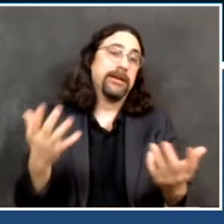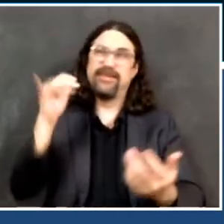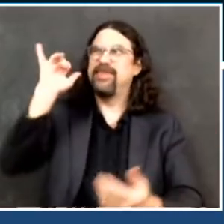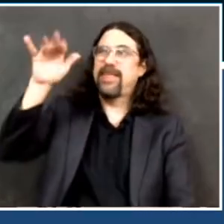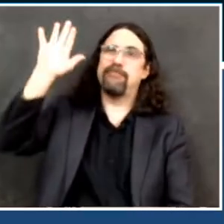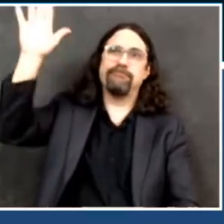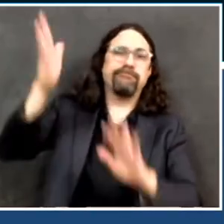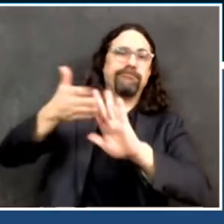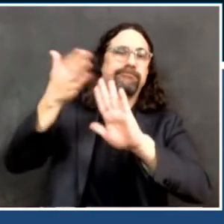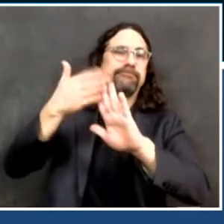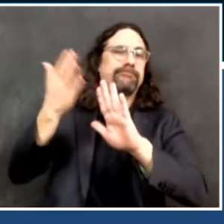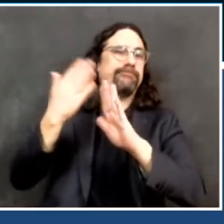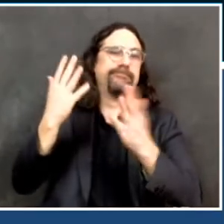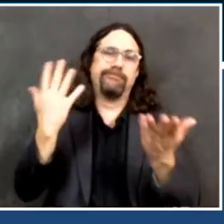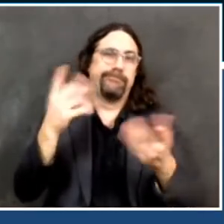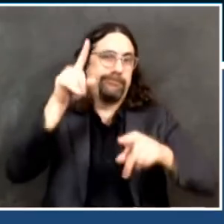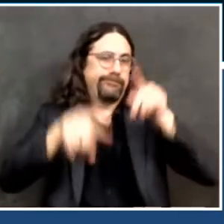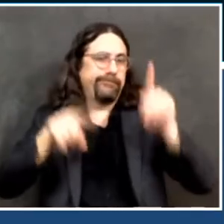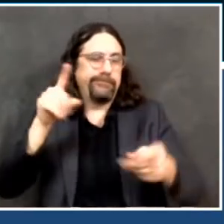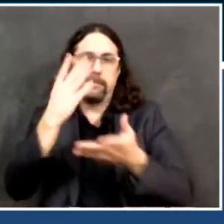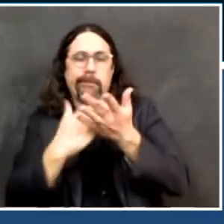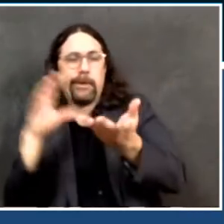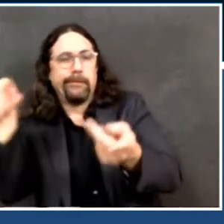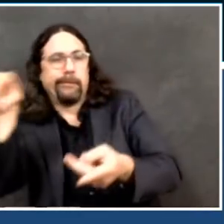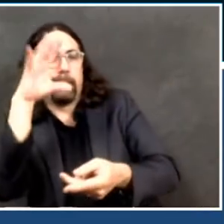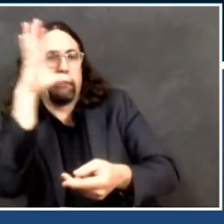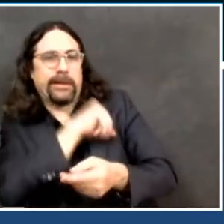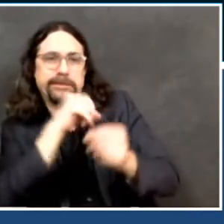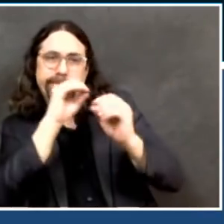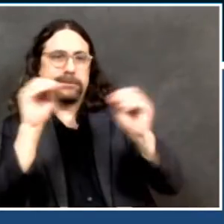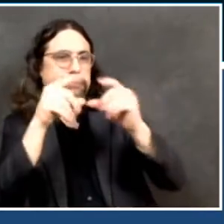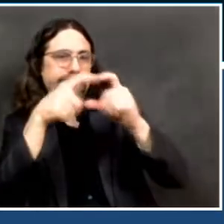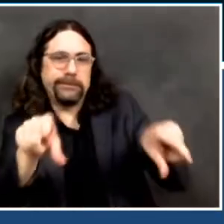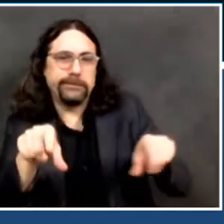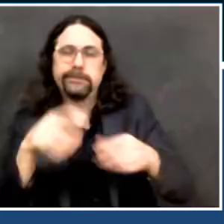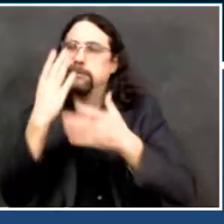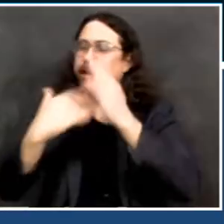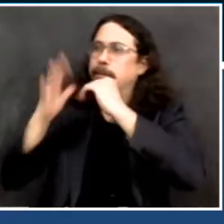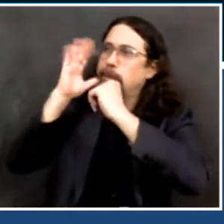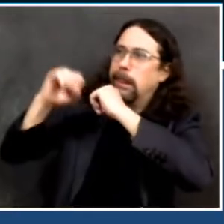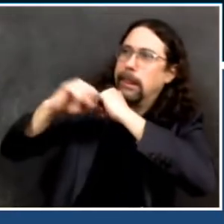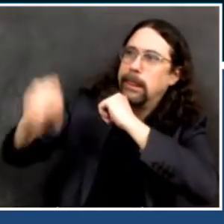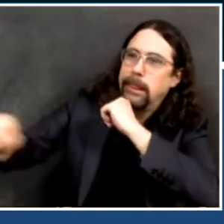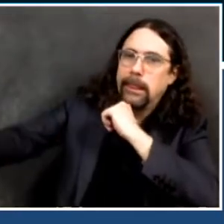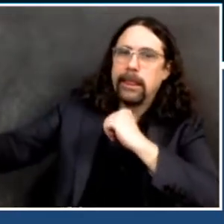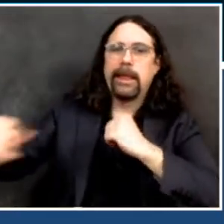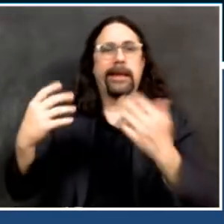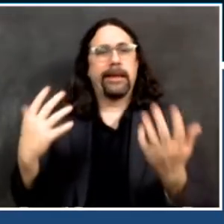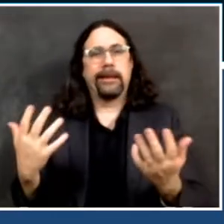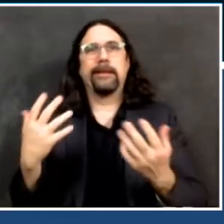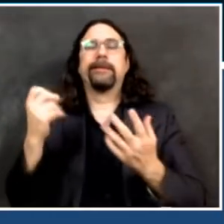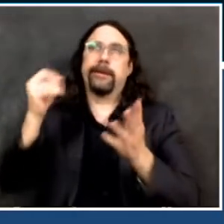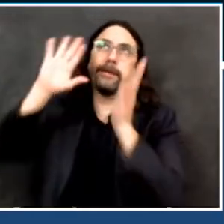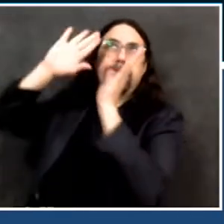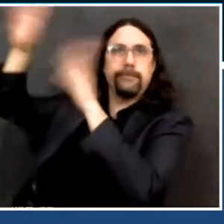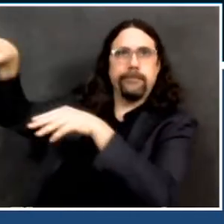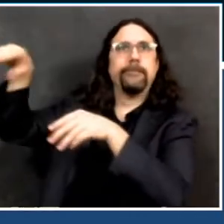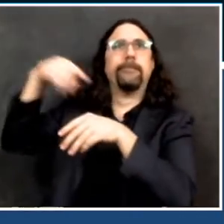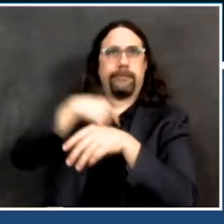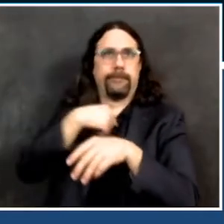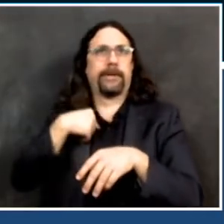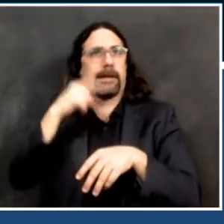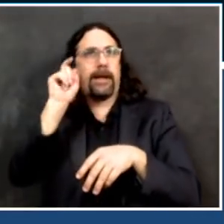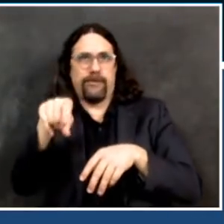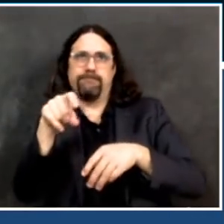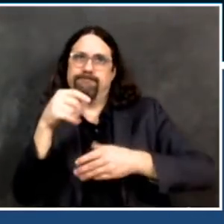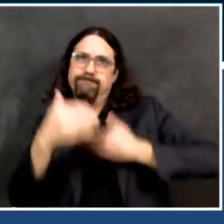And that's why we had to do something different. So I'm going to talk to you about 4 things that will be the essence of how we go about